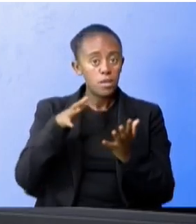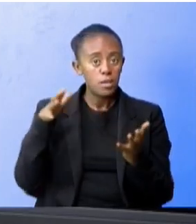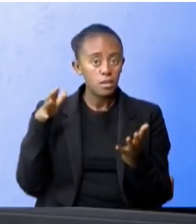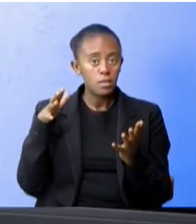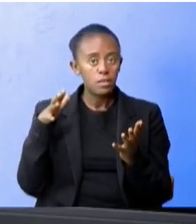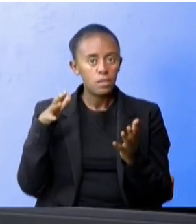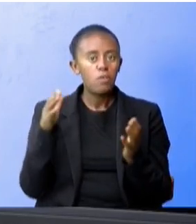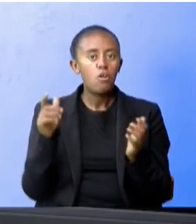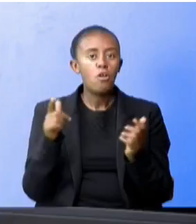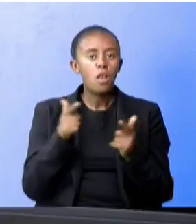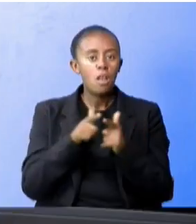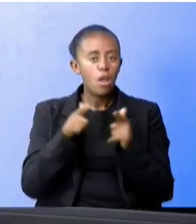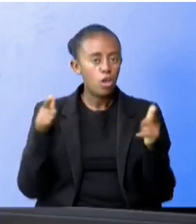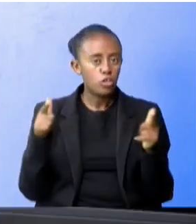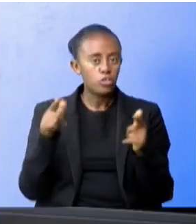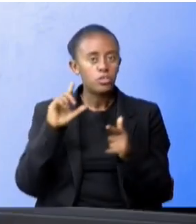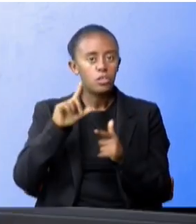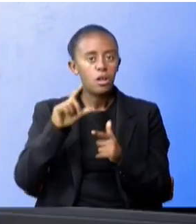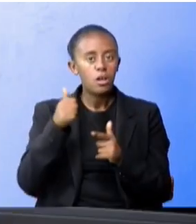large.